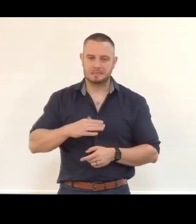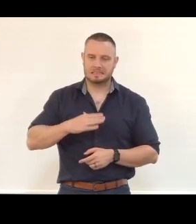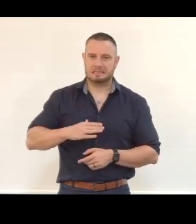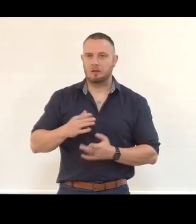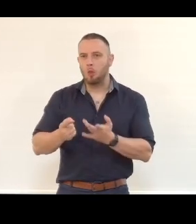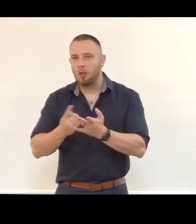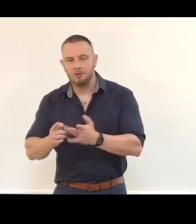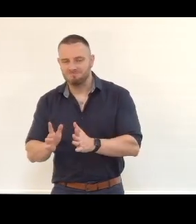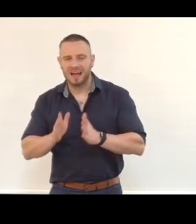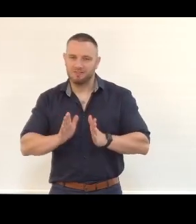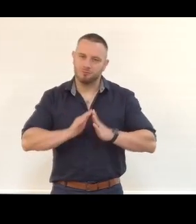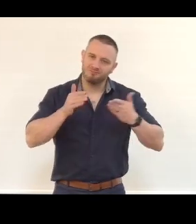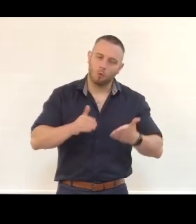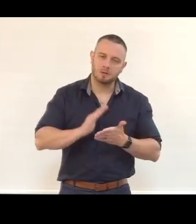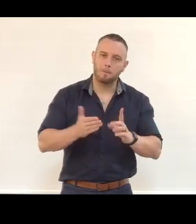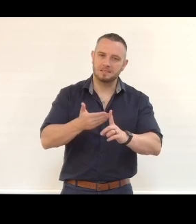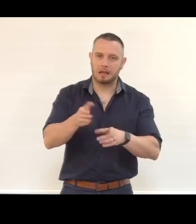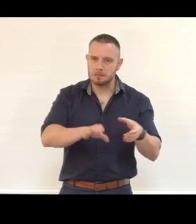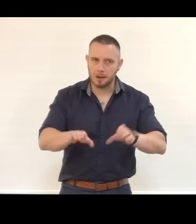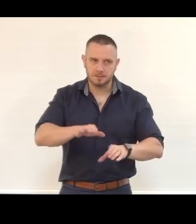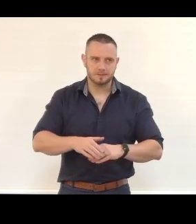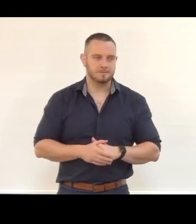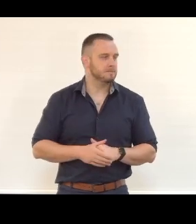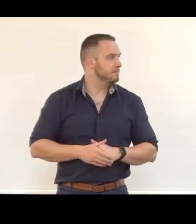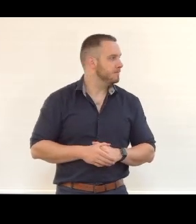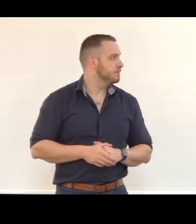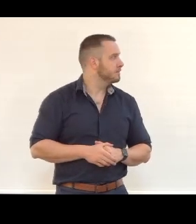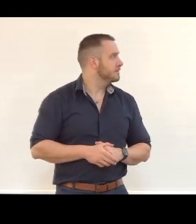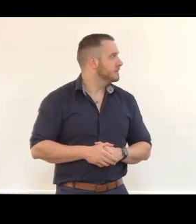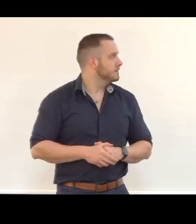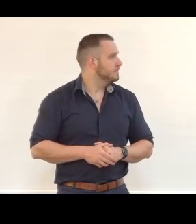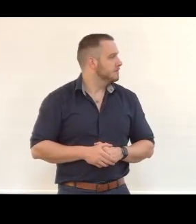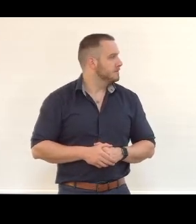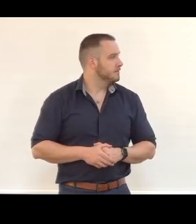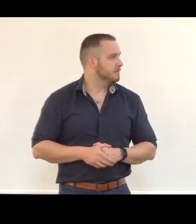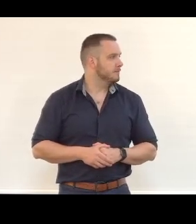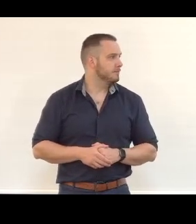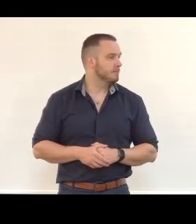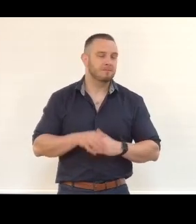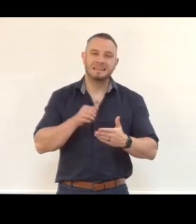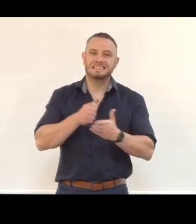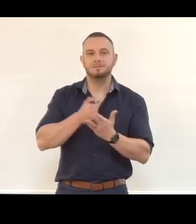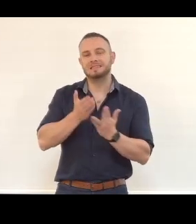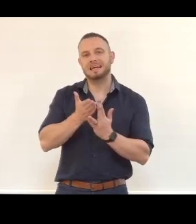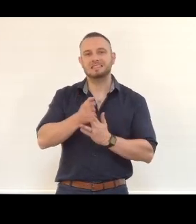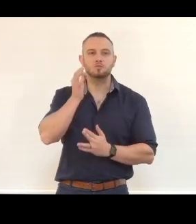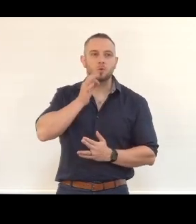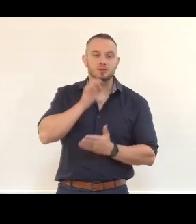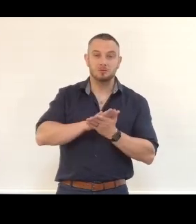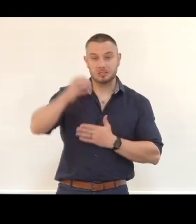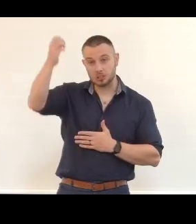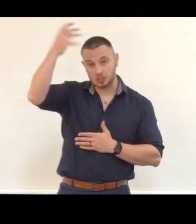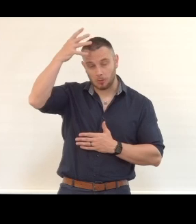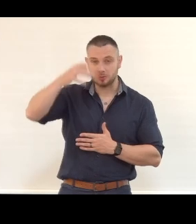their experiments, and they were not allowed to go on any other website. Of course, there's limited access to water, so showers were